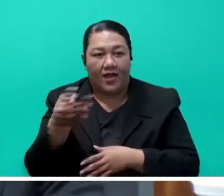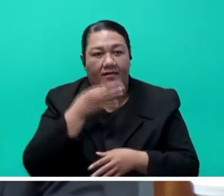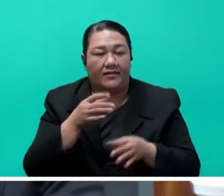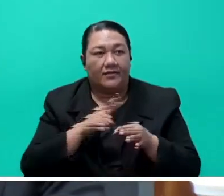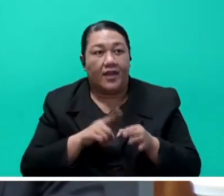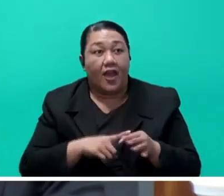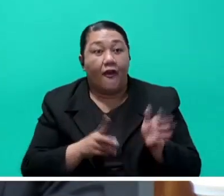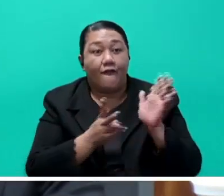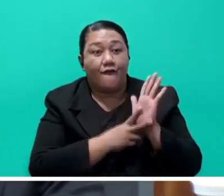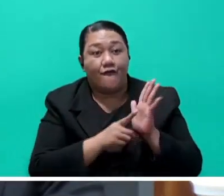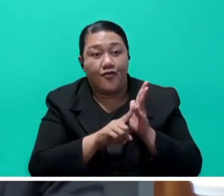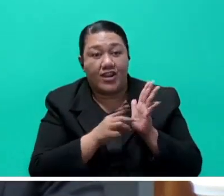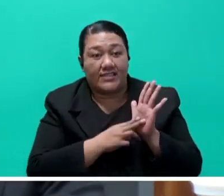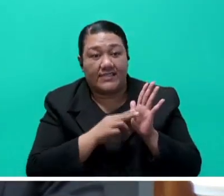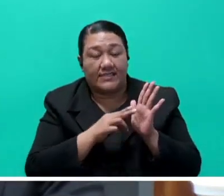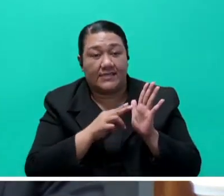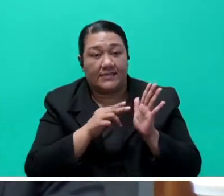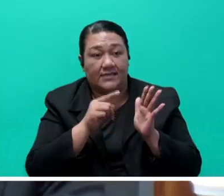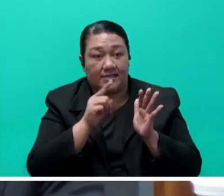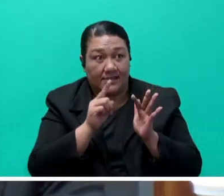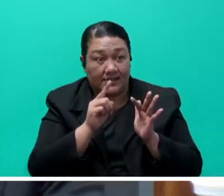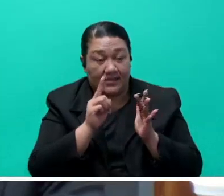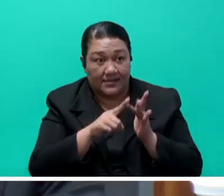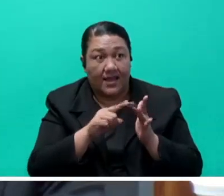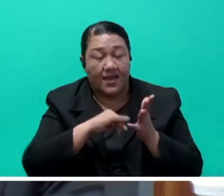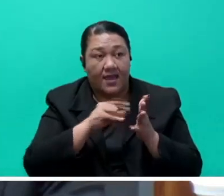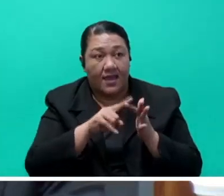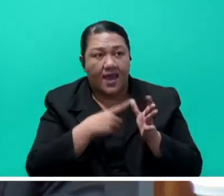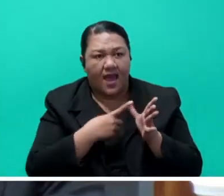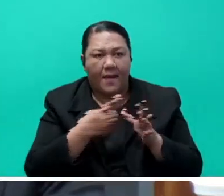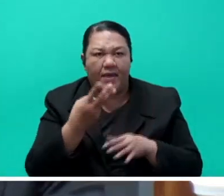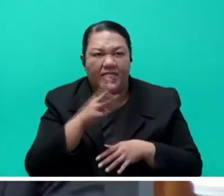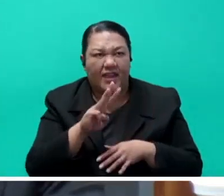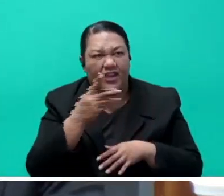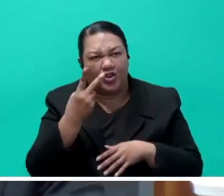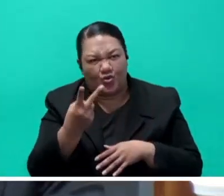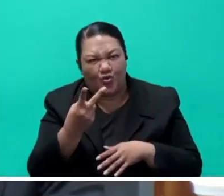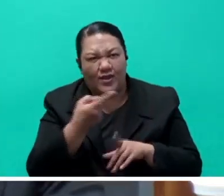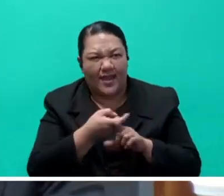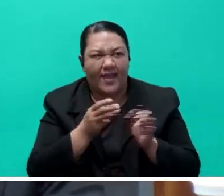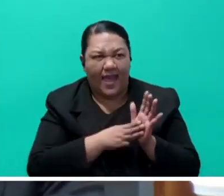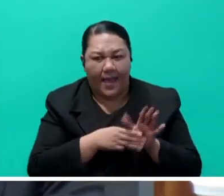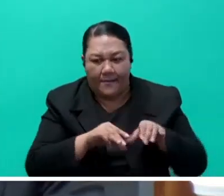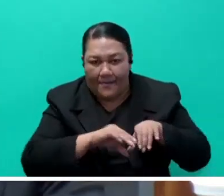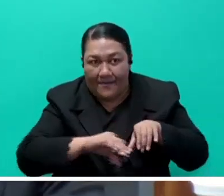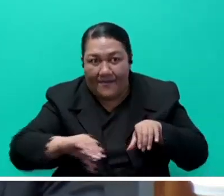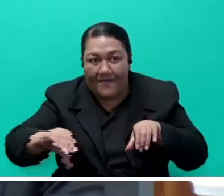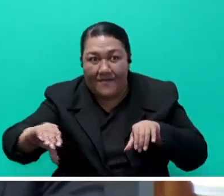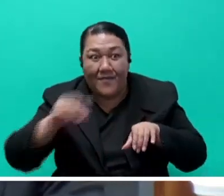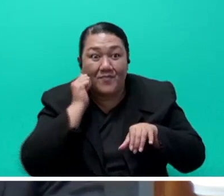The Vunisei Kavala access road entails construction of about 32 kilometers of unsealed road from Vunisei village to